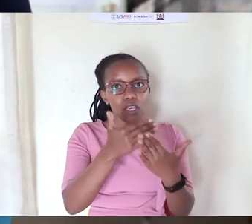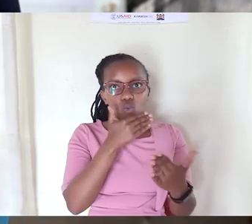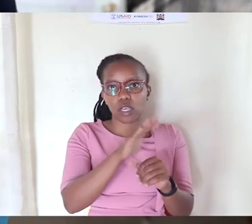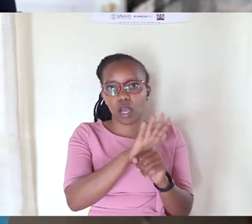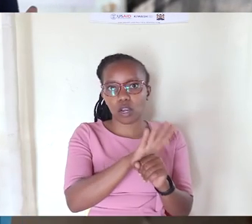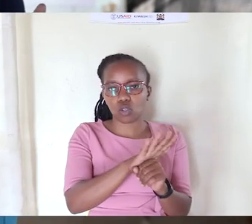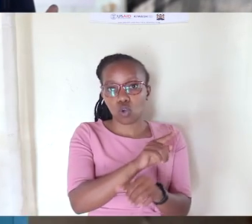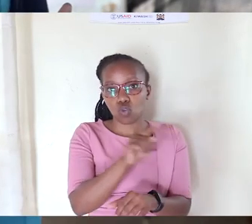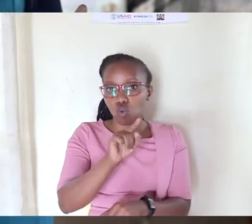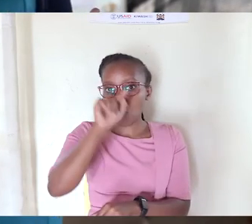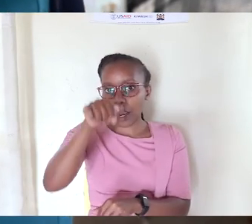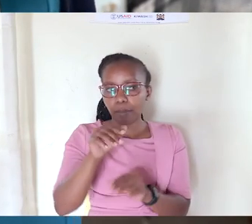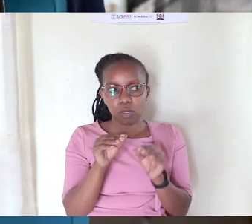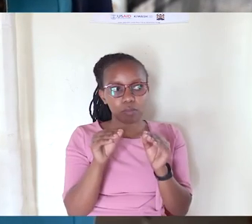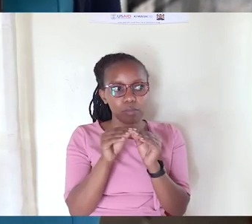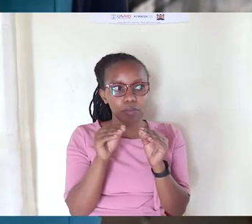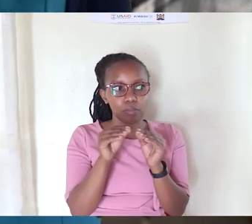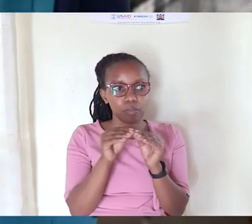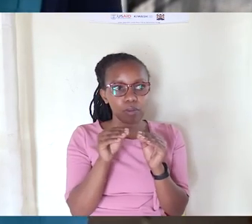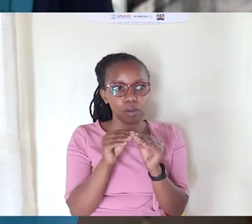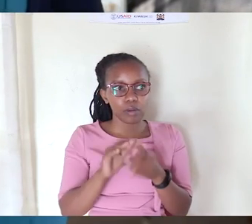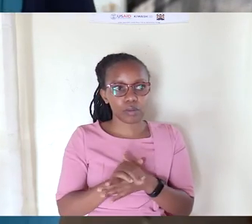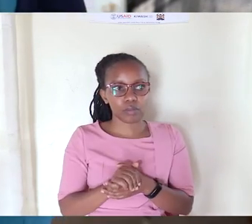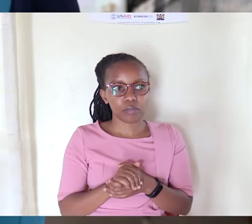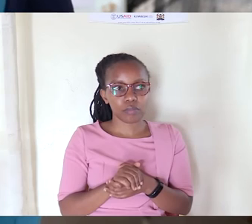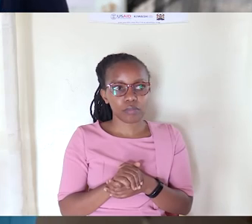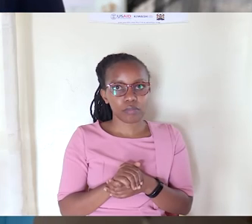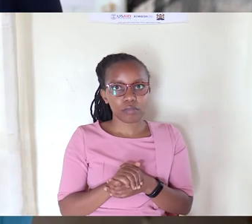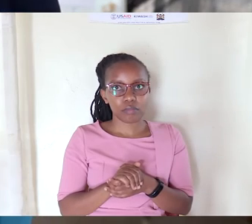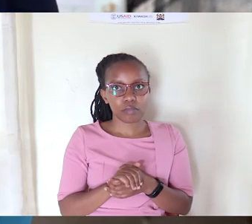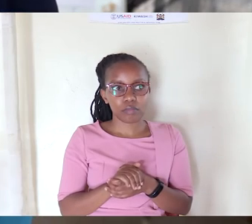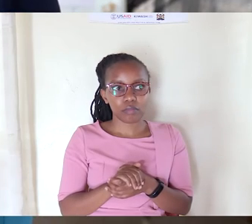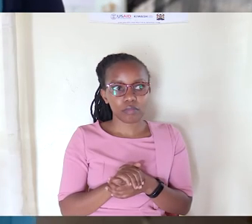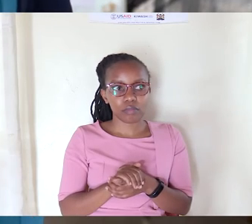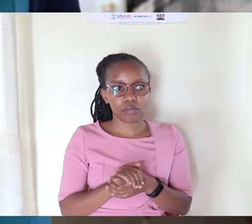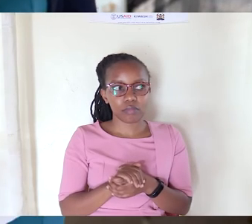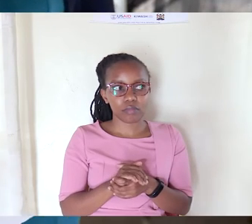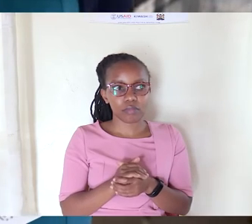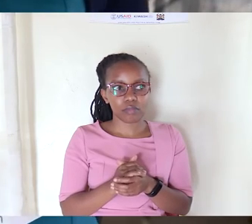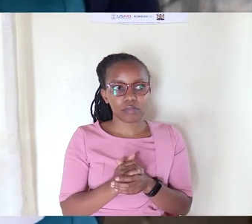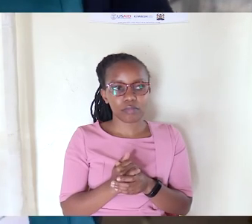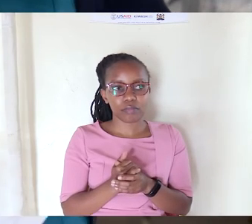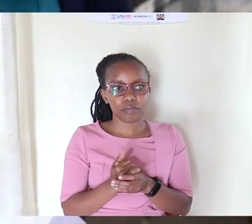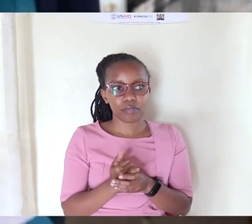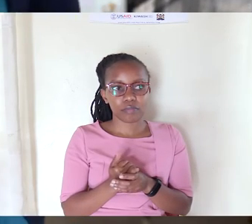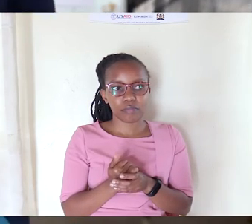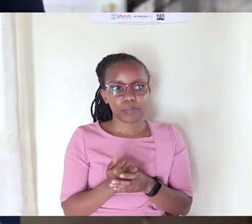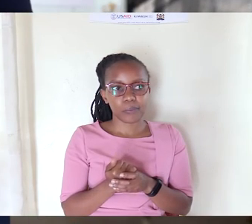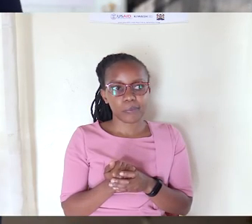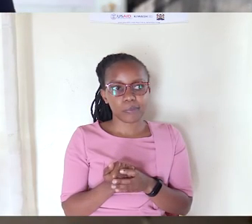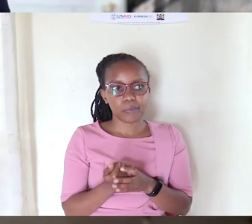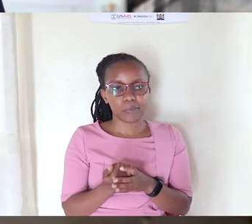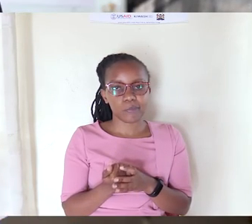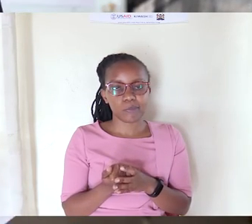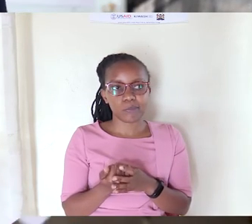honored that you could make it here. Madam Juliana is being thanked. She's being she's being told